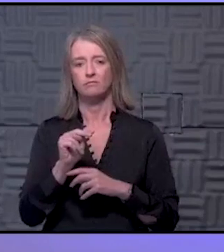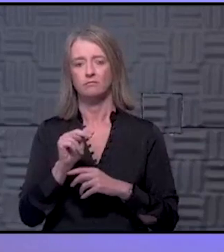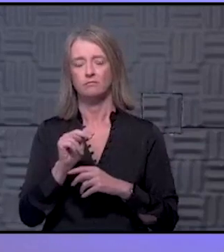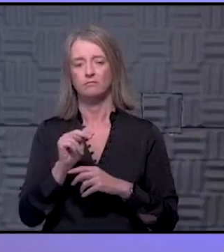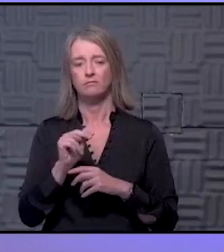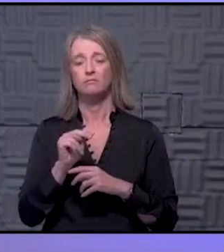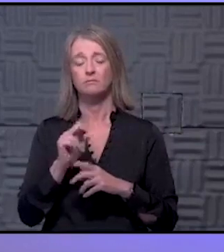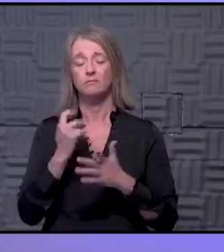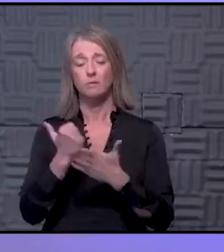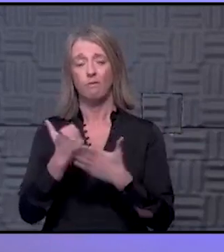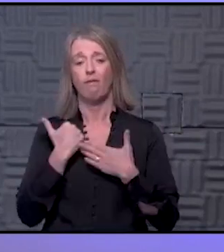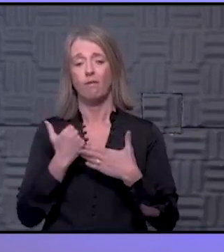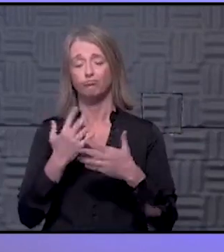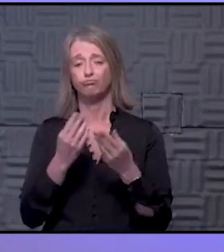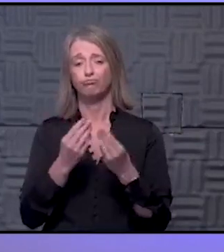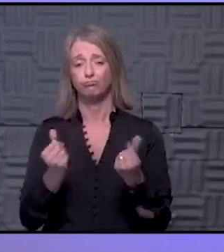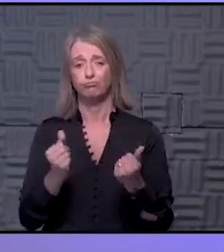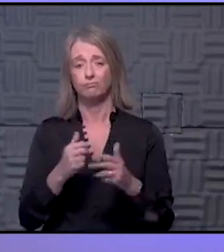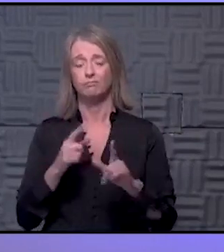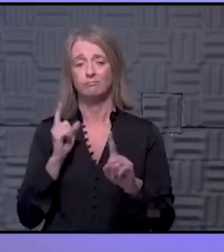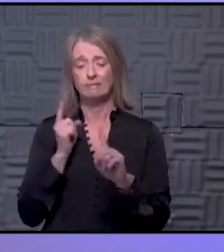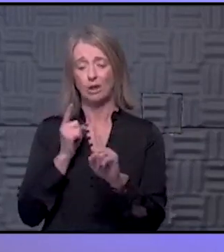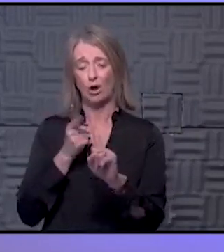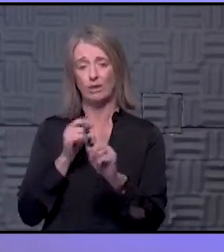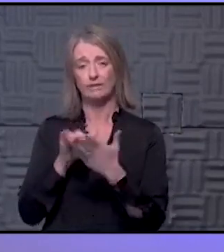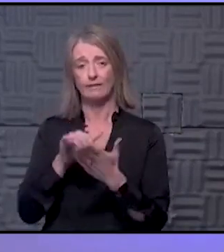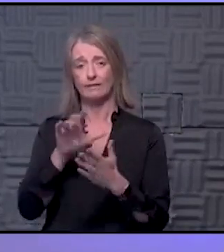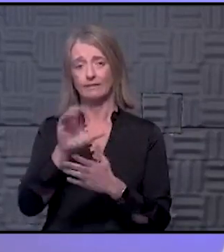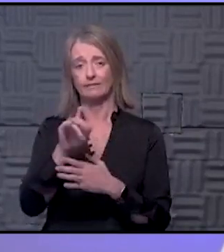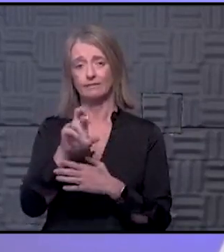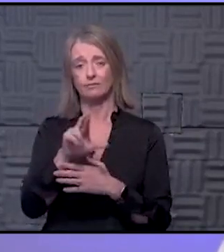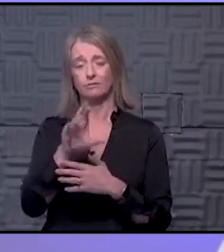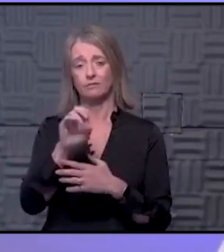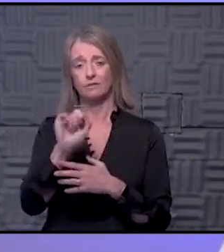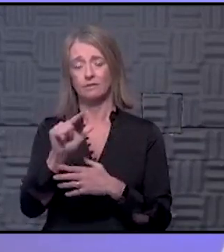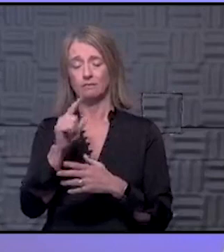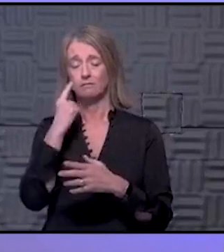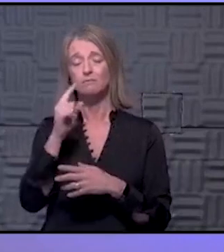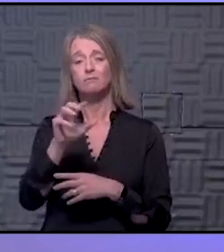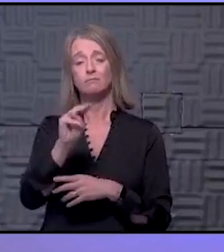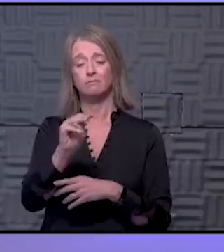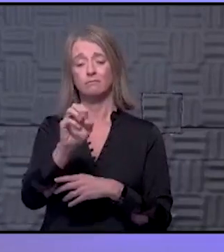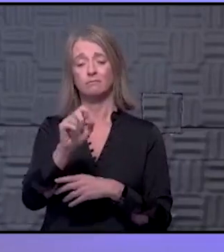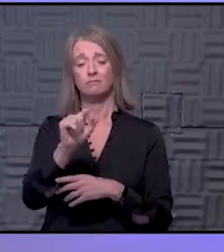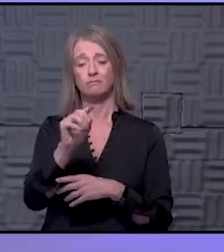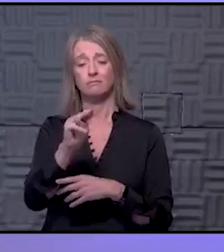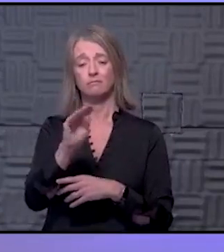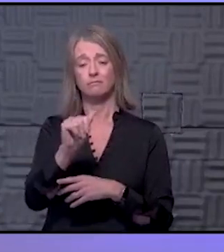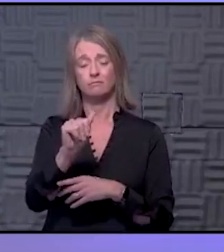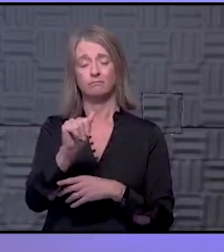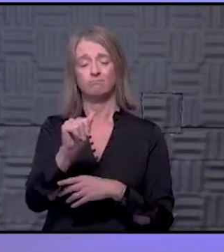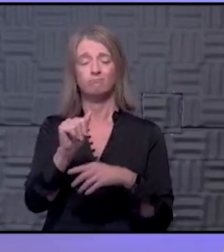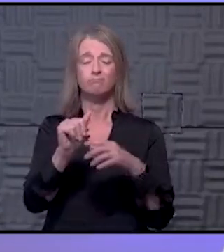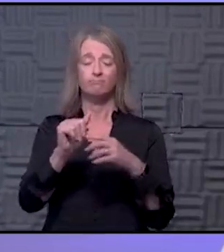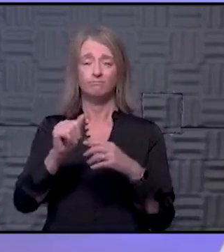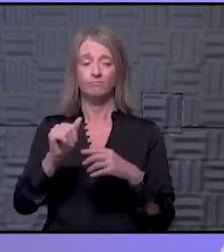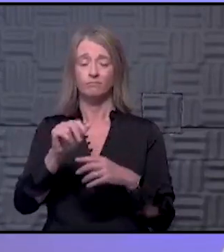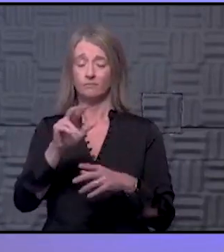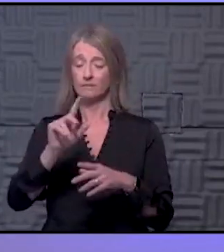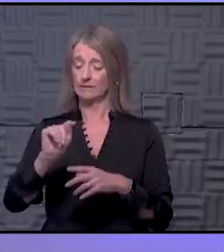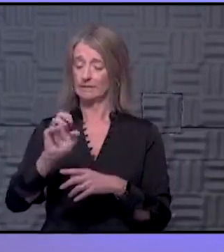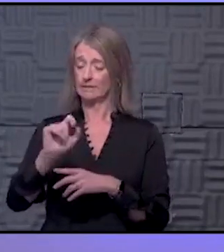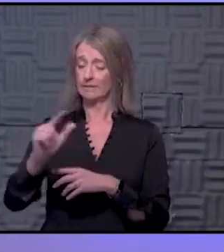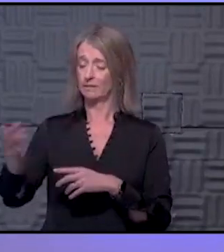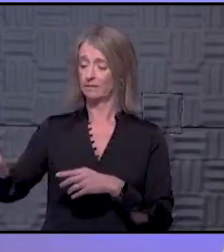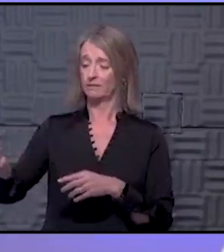receptor. And that targets the cancer cells, especially in myeloma. And after that, they reinfuse these T cells back to the patient, which will attack